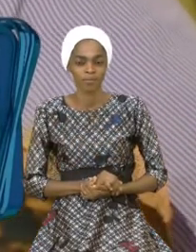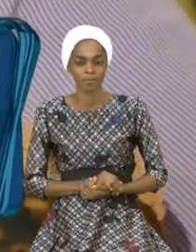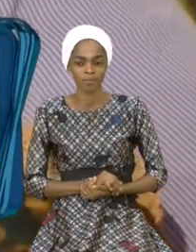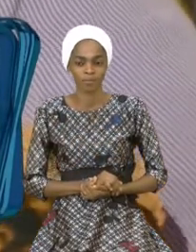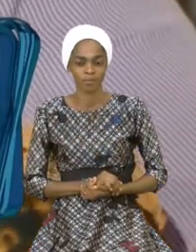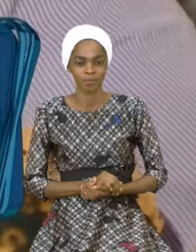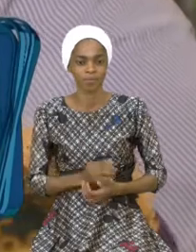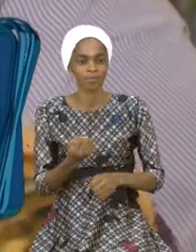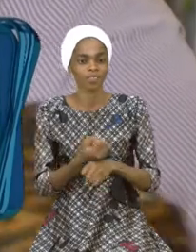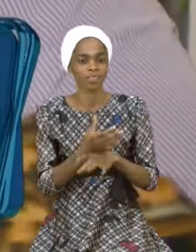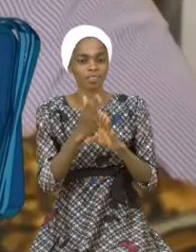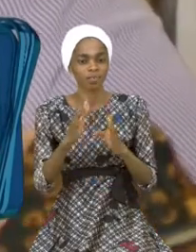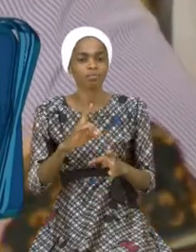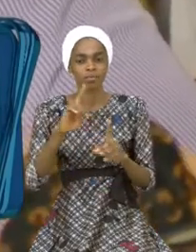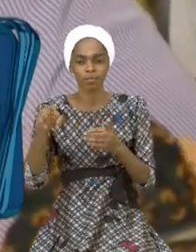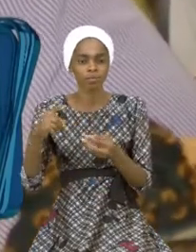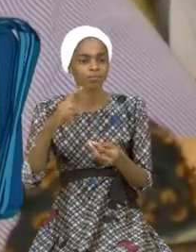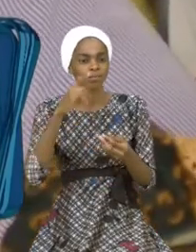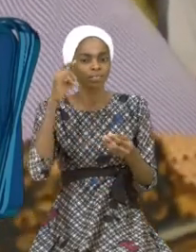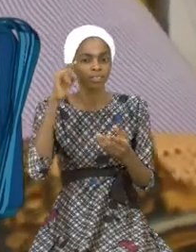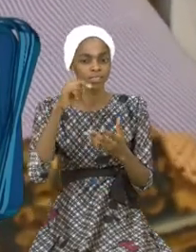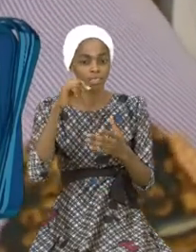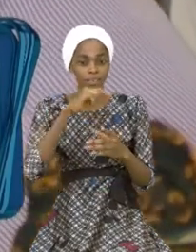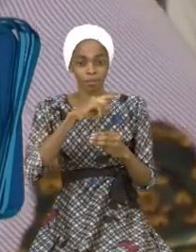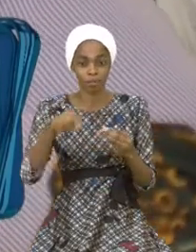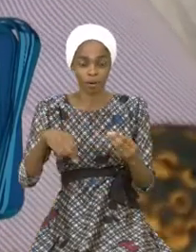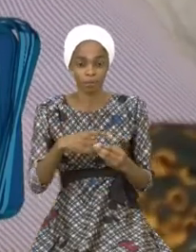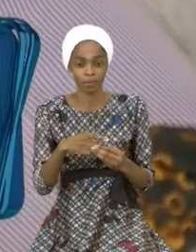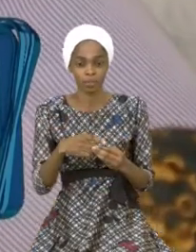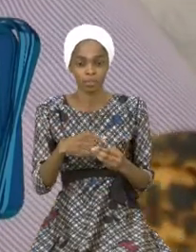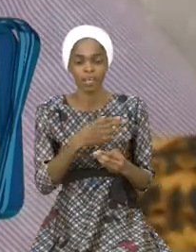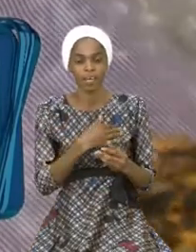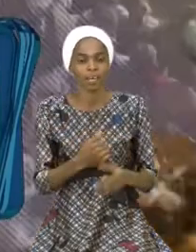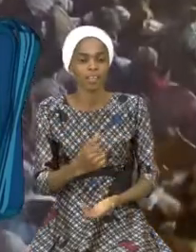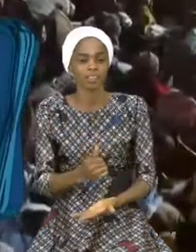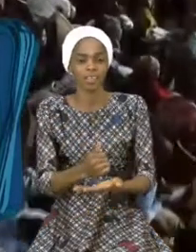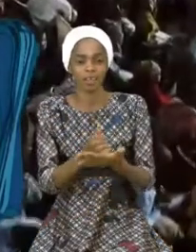Our counselors should go right now and assist the people